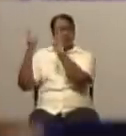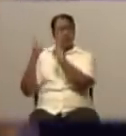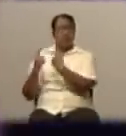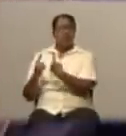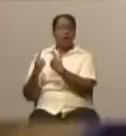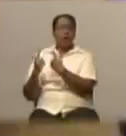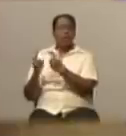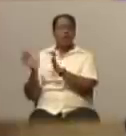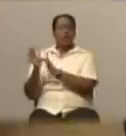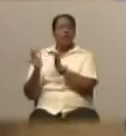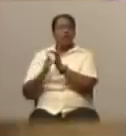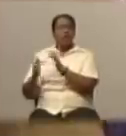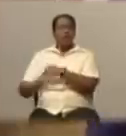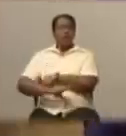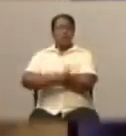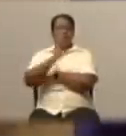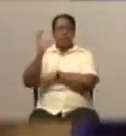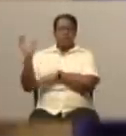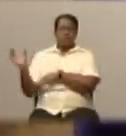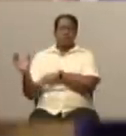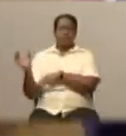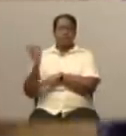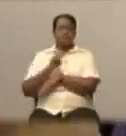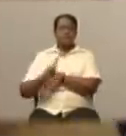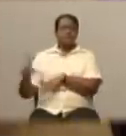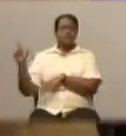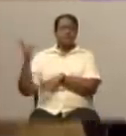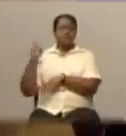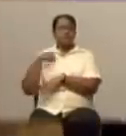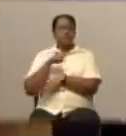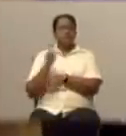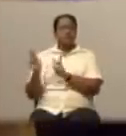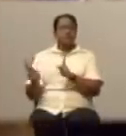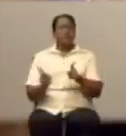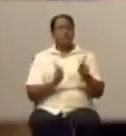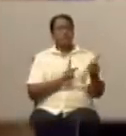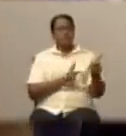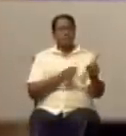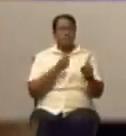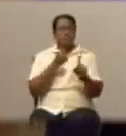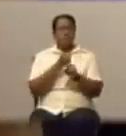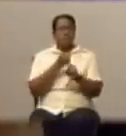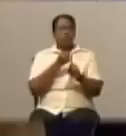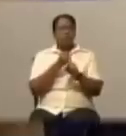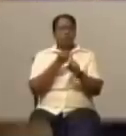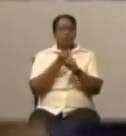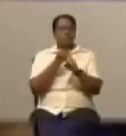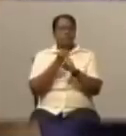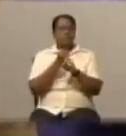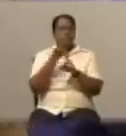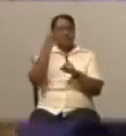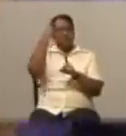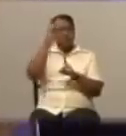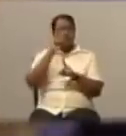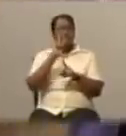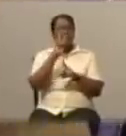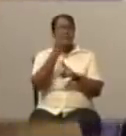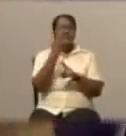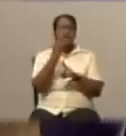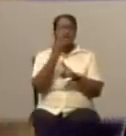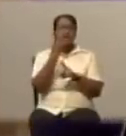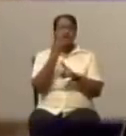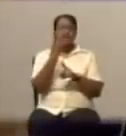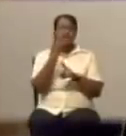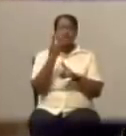history at Christmas, but we are preparing ourselves and we are waiting him for his second coming in glory.